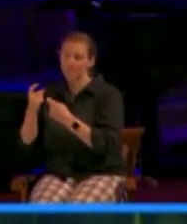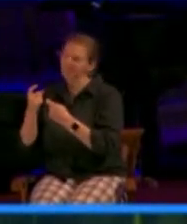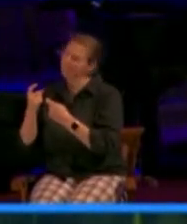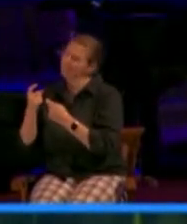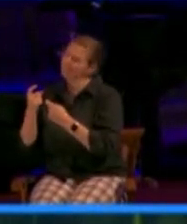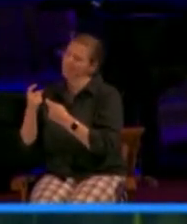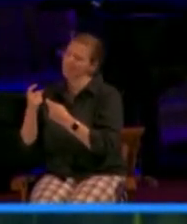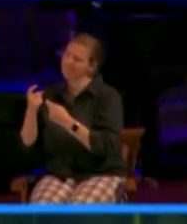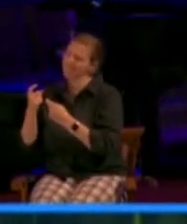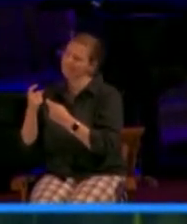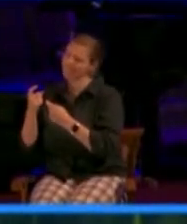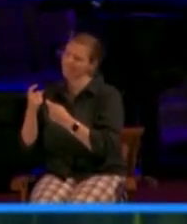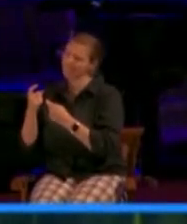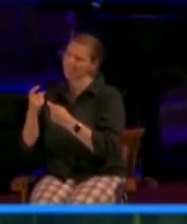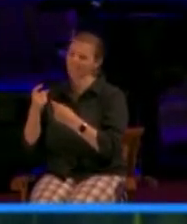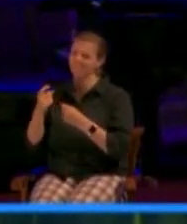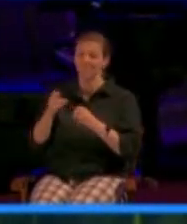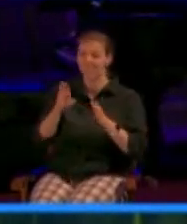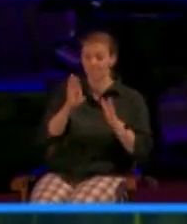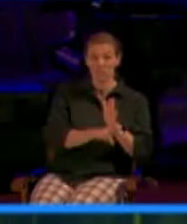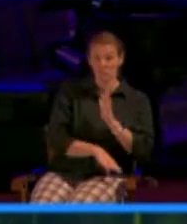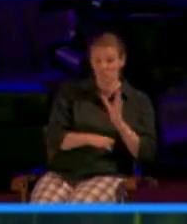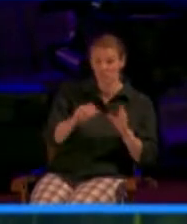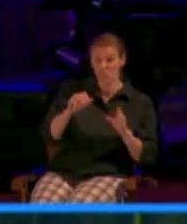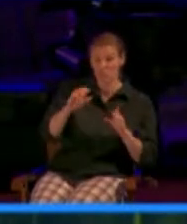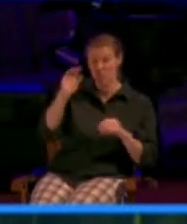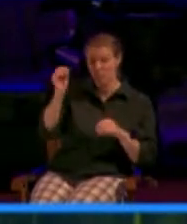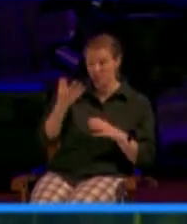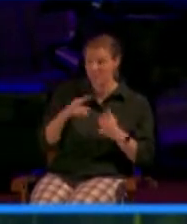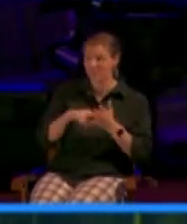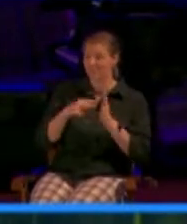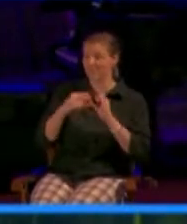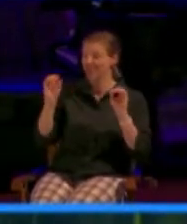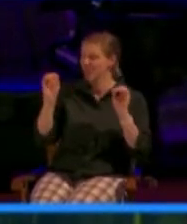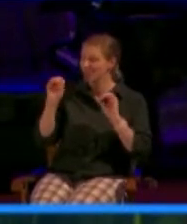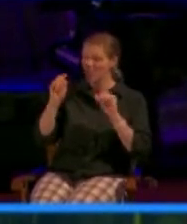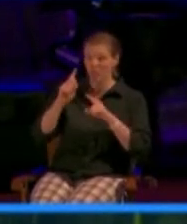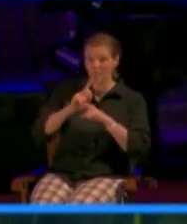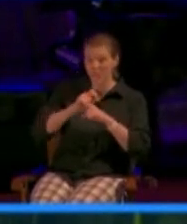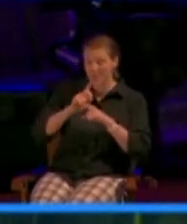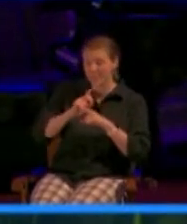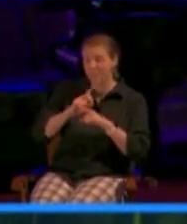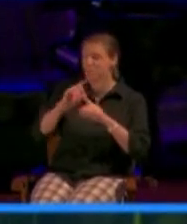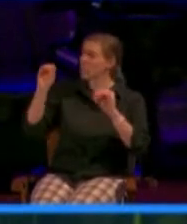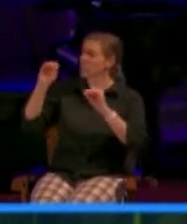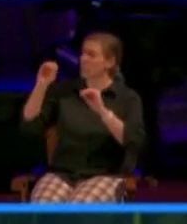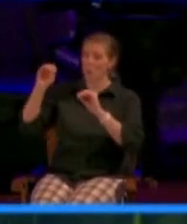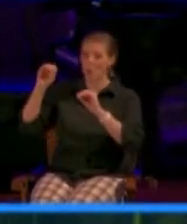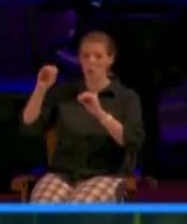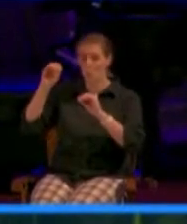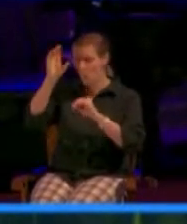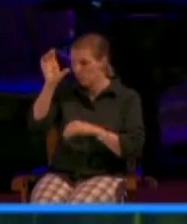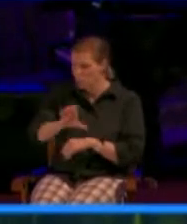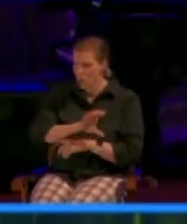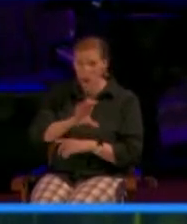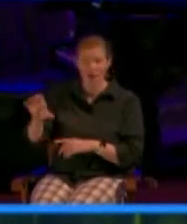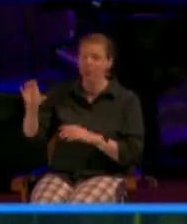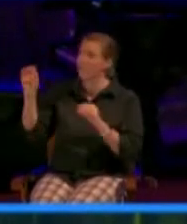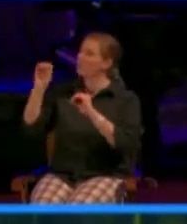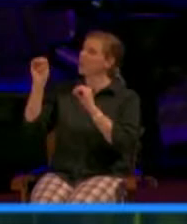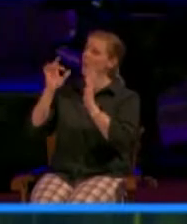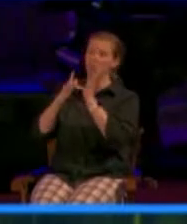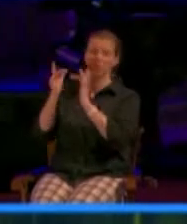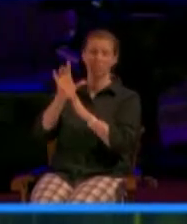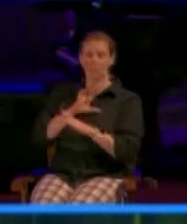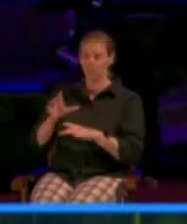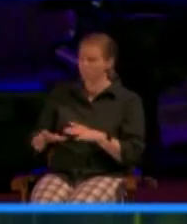without the cross. Grace without Jesus Christ. Now listen to this. Such grace